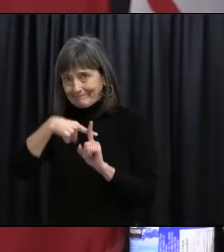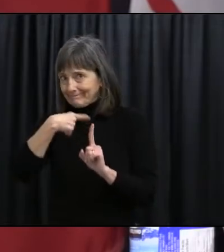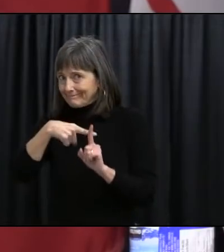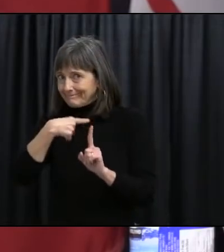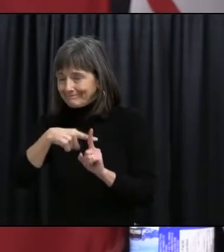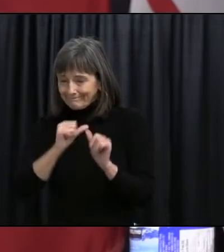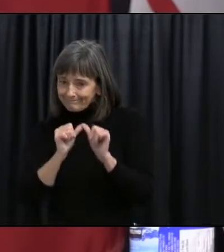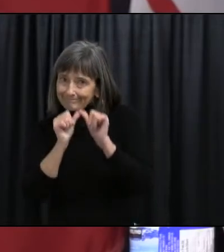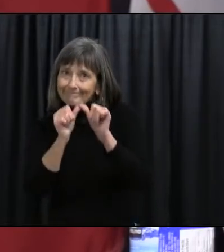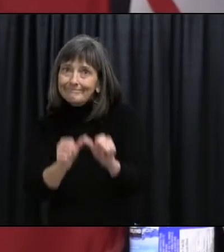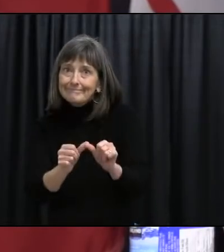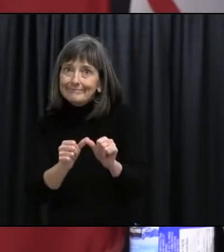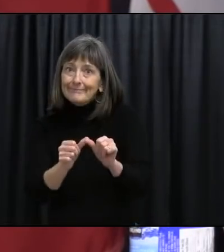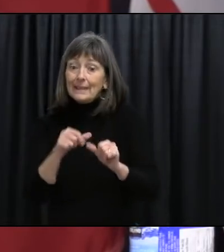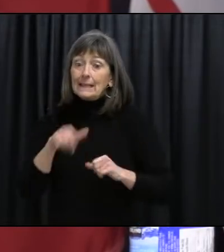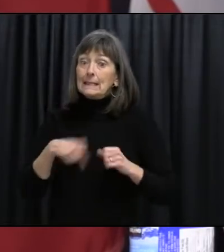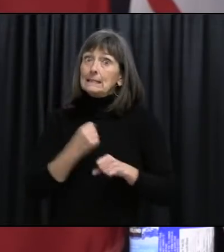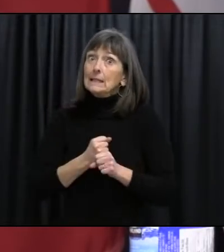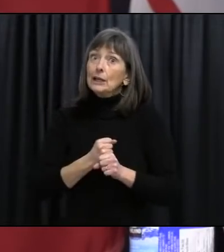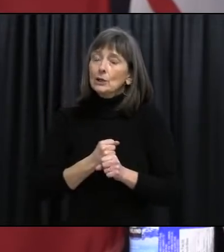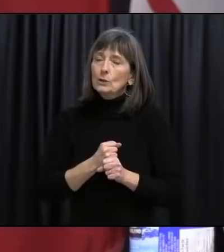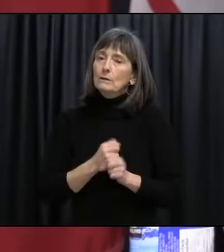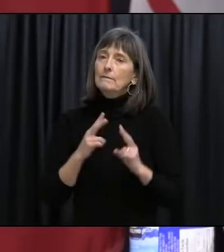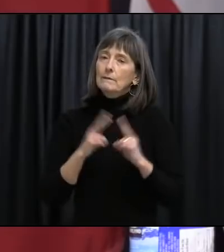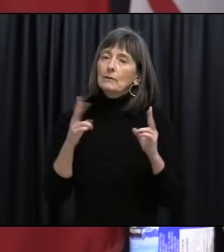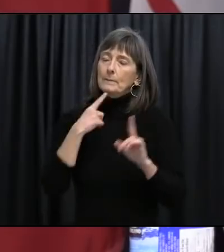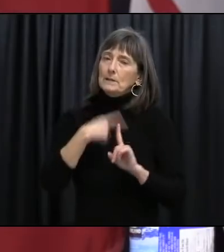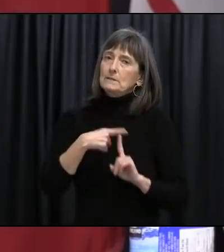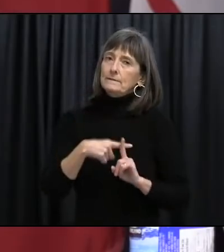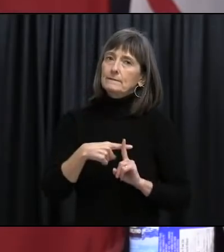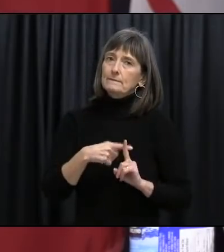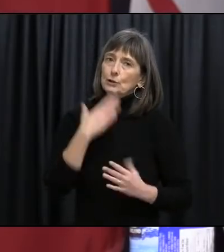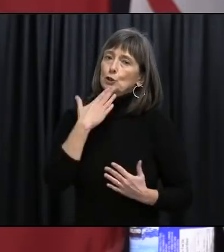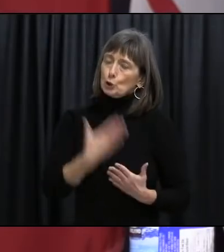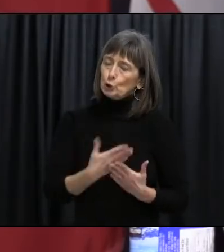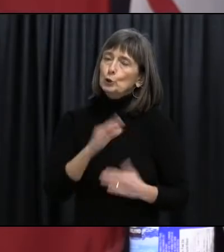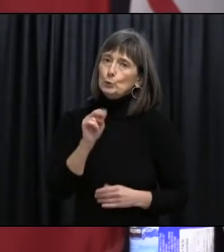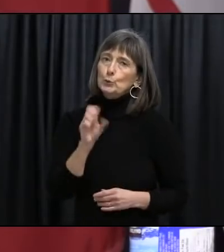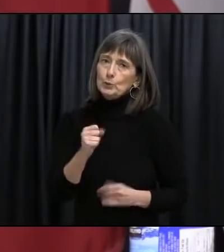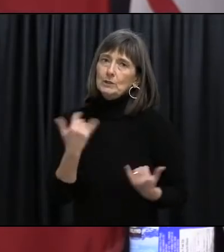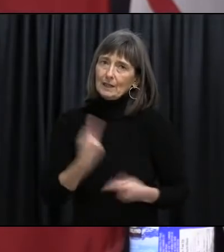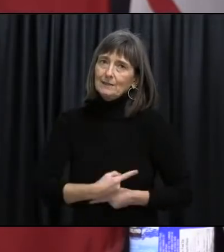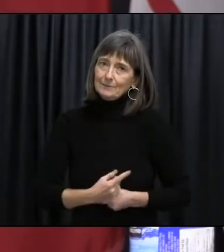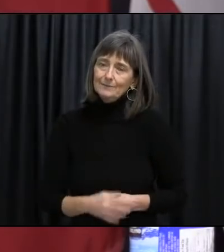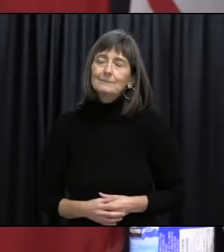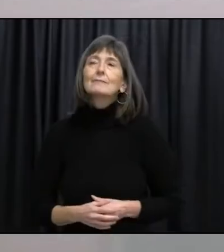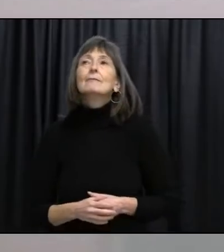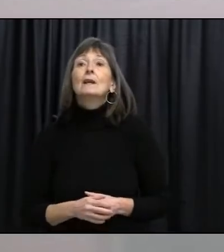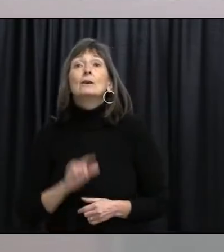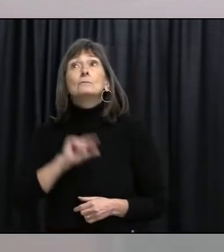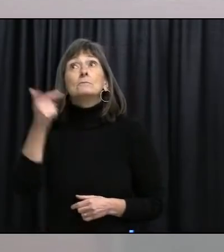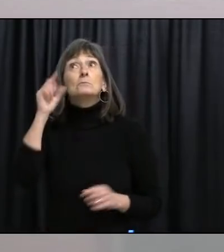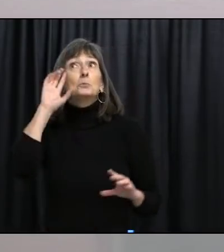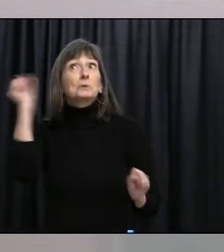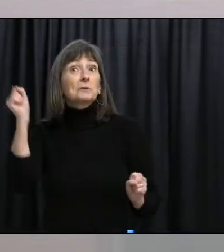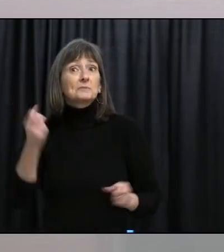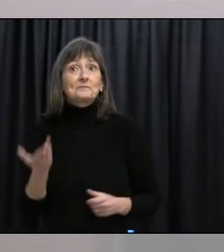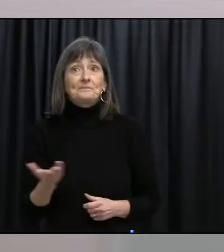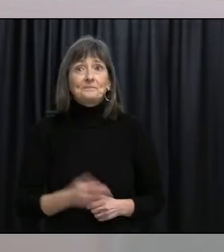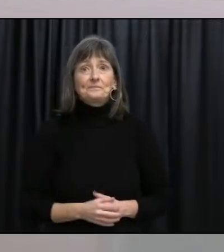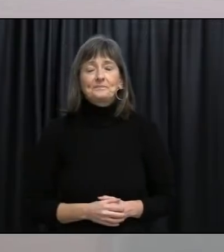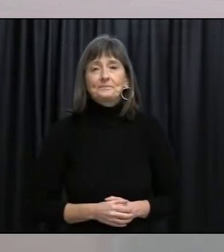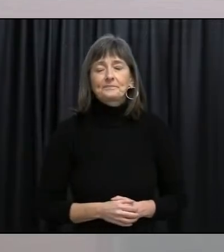this year starts with a great deal of optimism. So with that, Premier, I'll turn it back to yourself for closing comments.